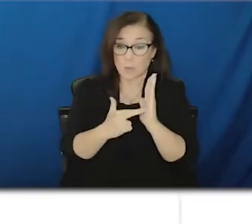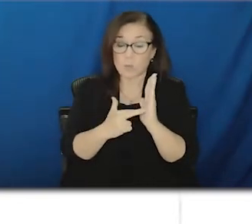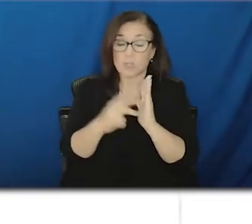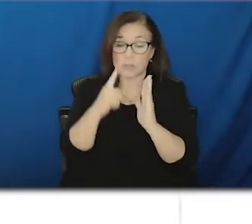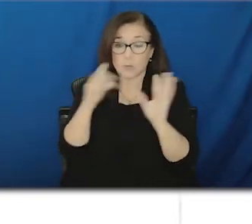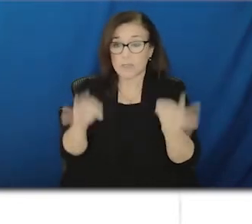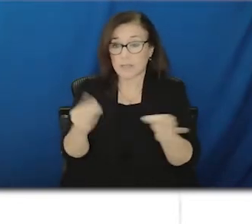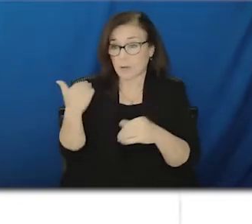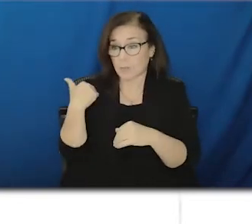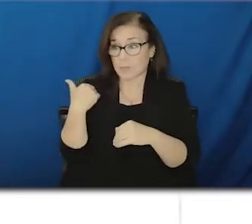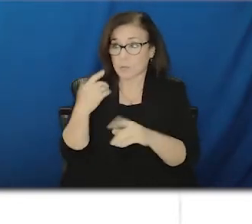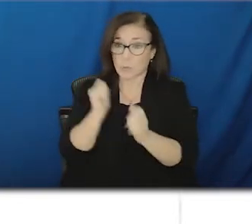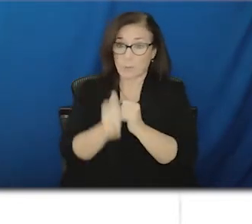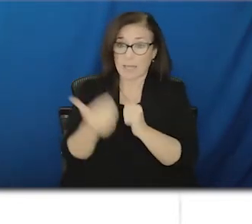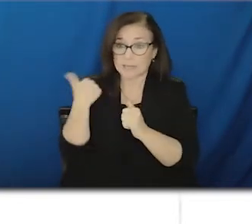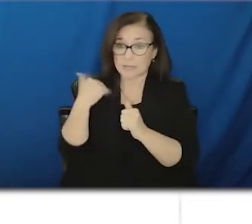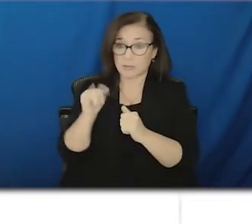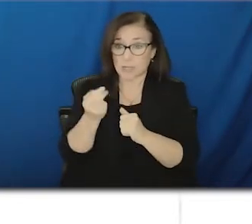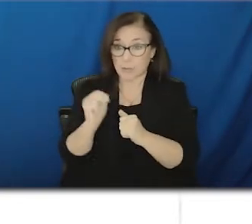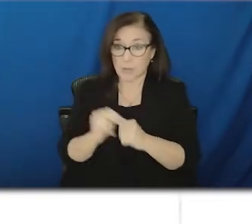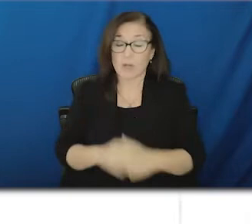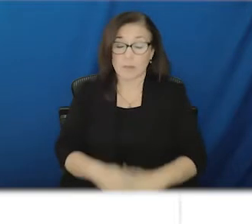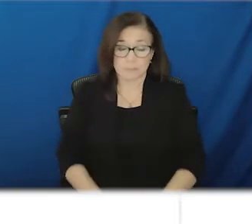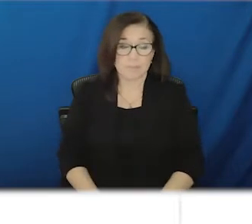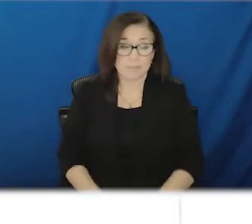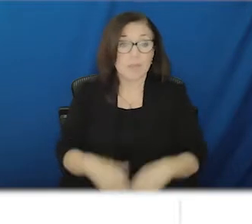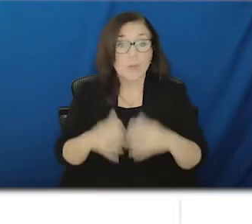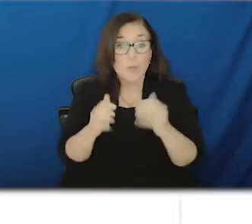With that, I think I'll open it up for questions.